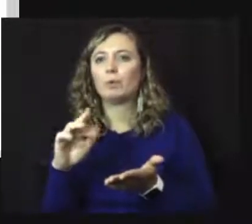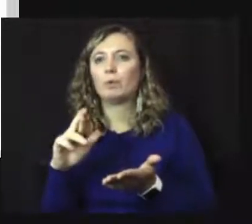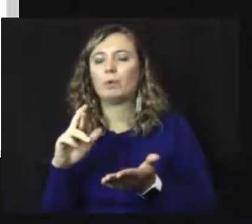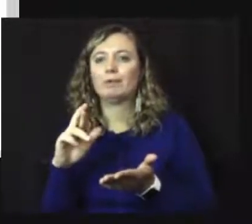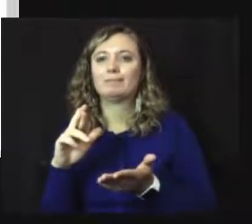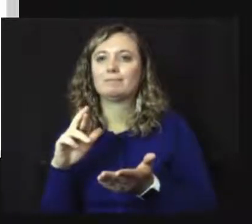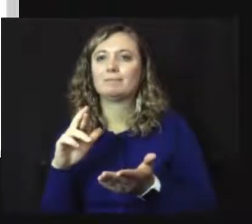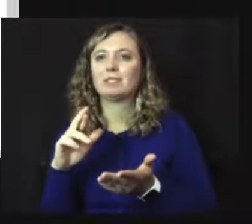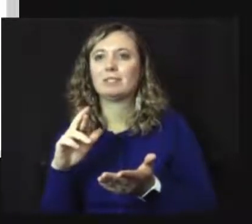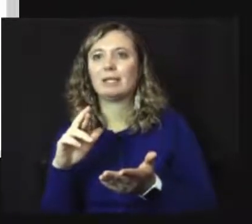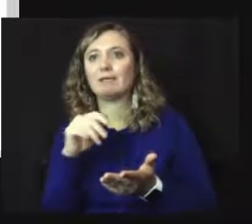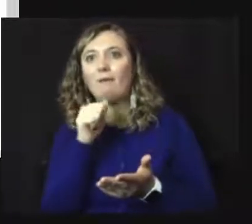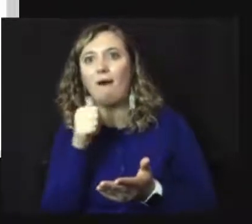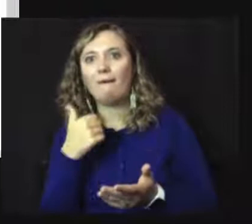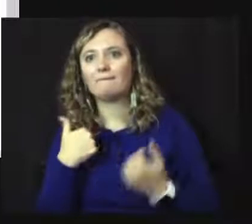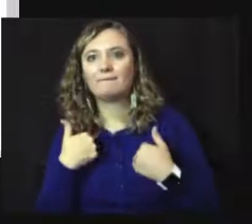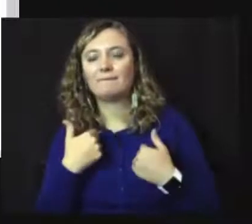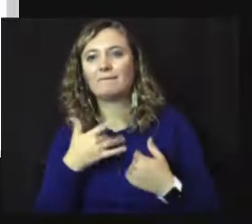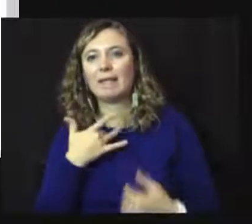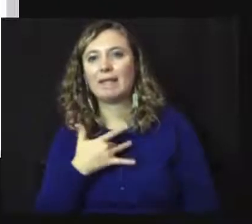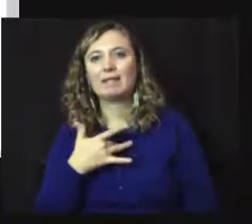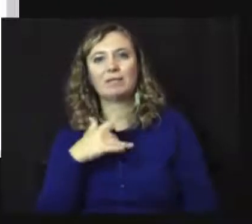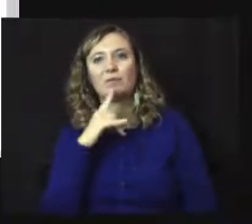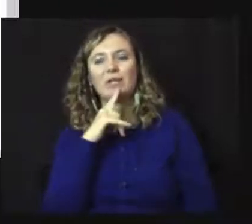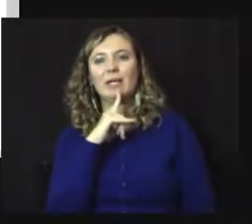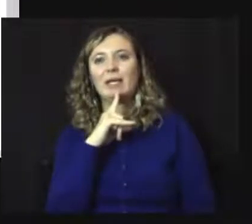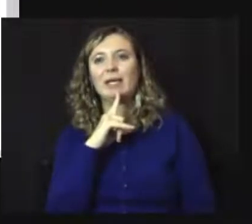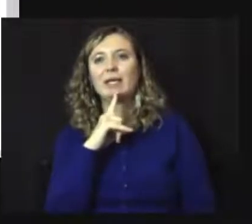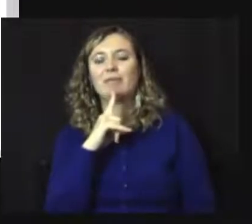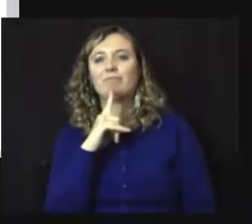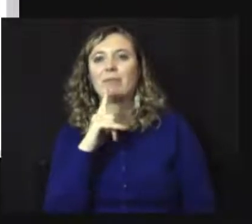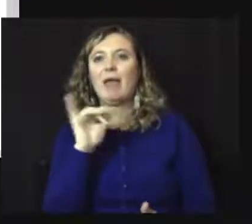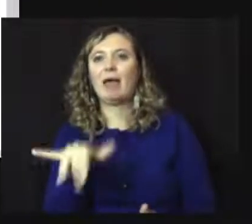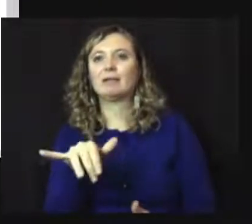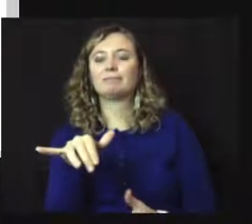this specific archetype of characters who are